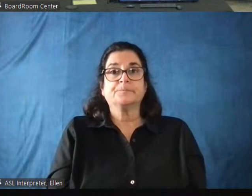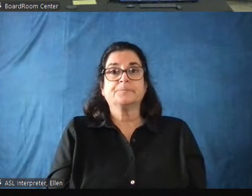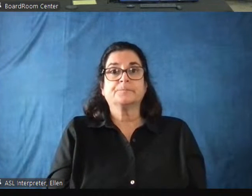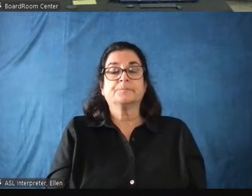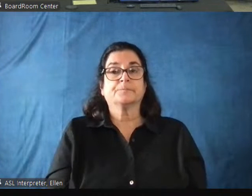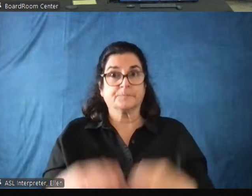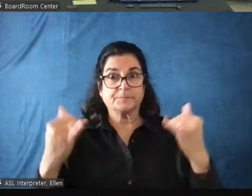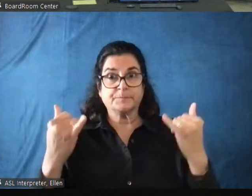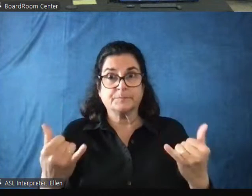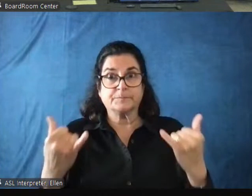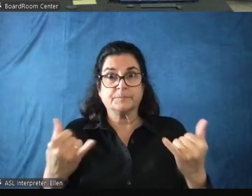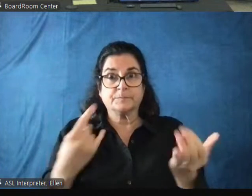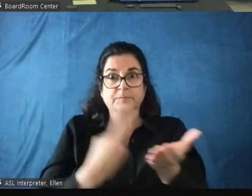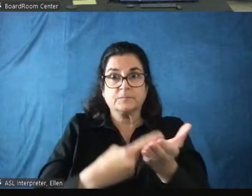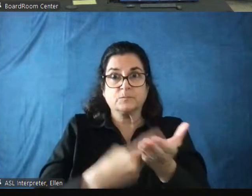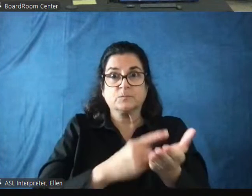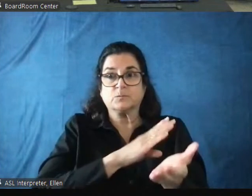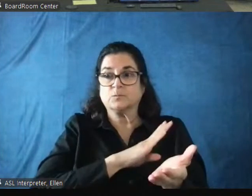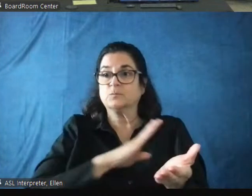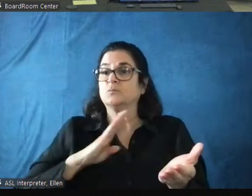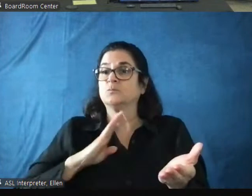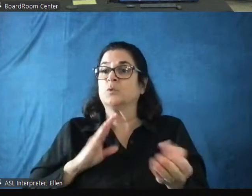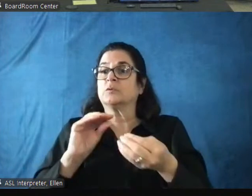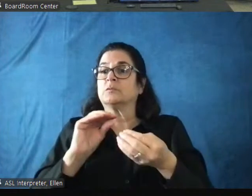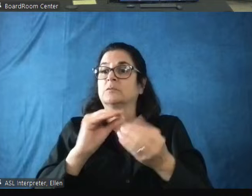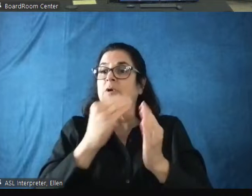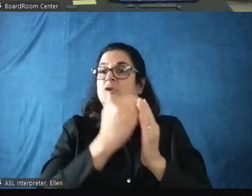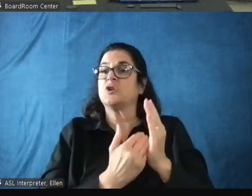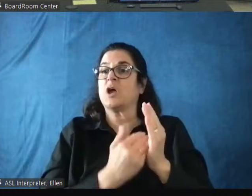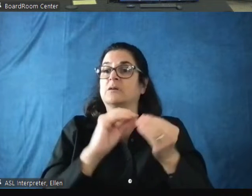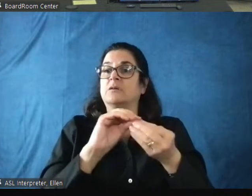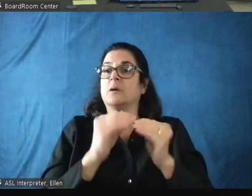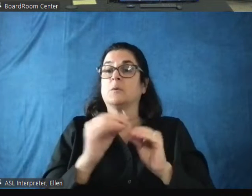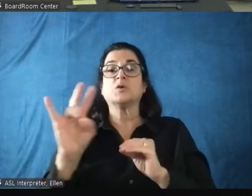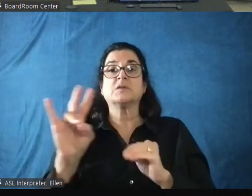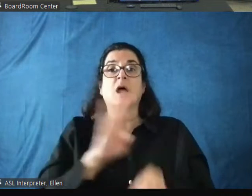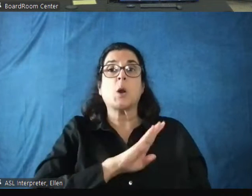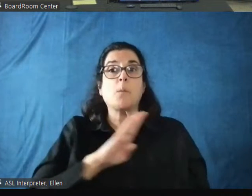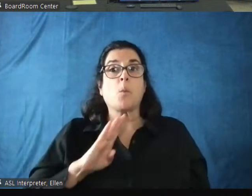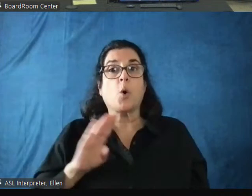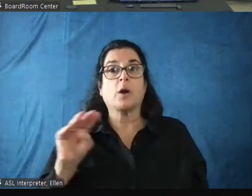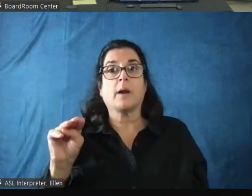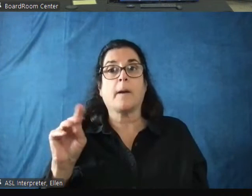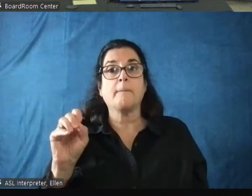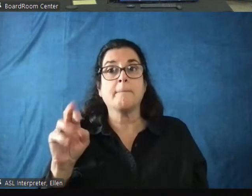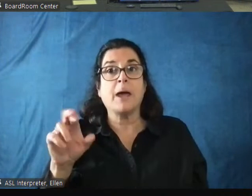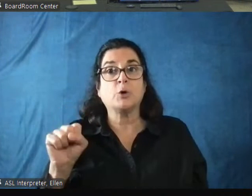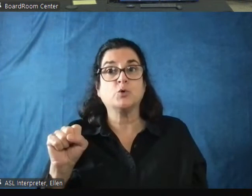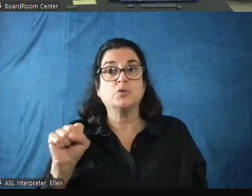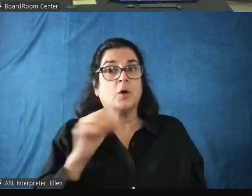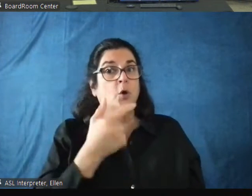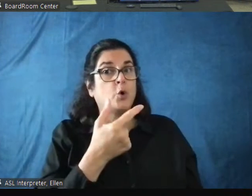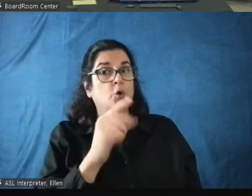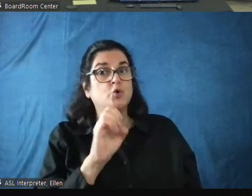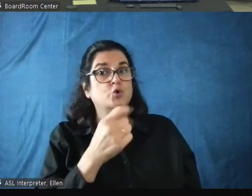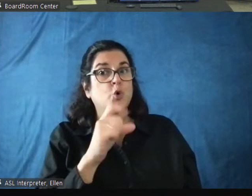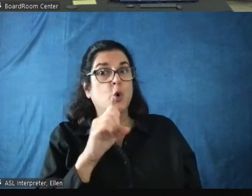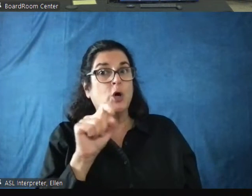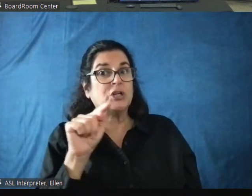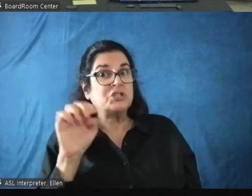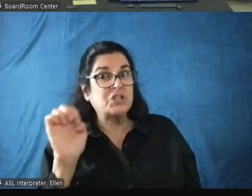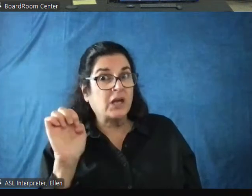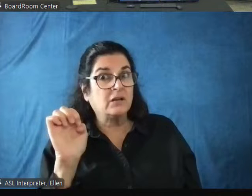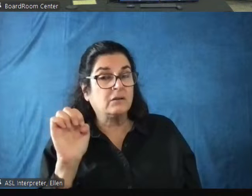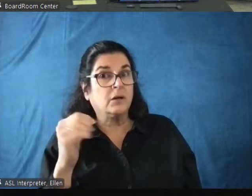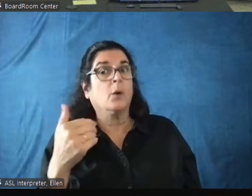Now address board agenda item 7, board matters. Georgette, do we have any board matters today? Chairman Barclay,